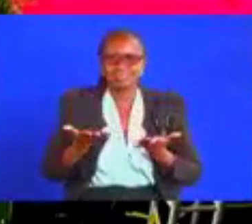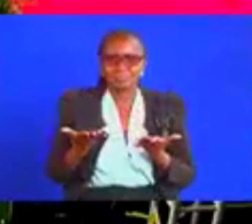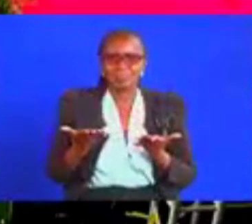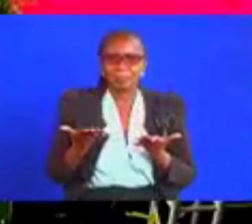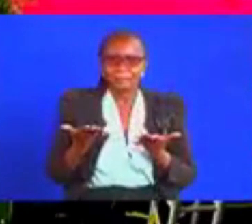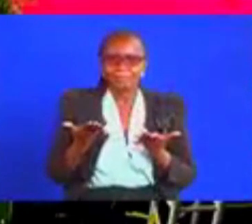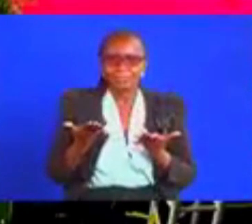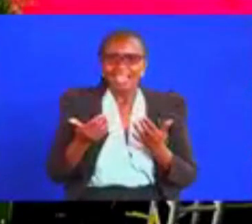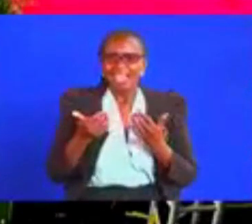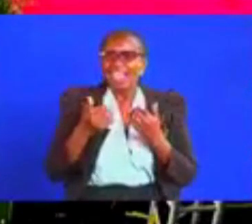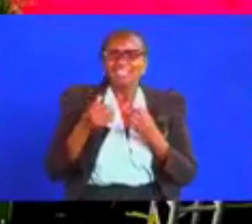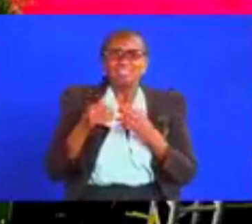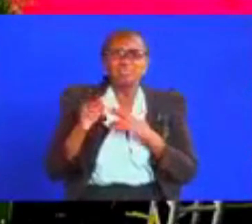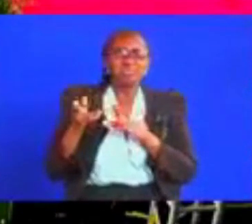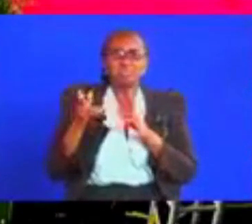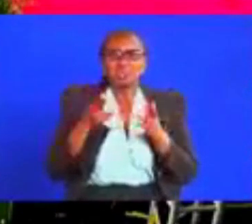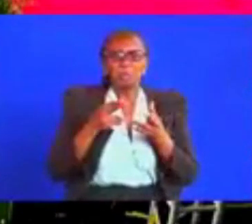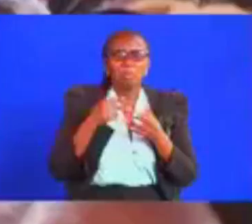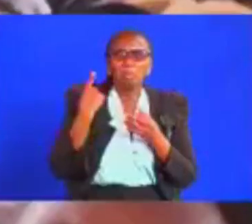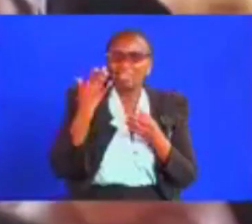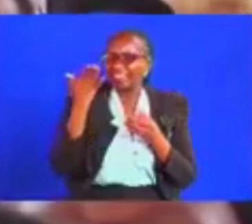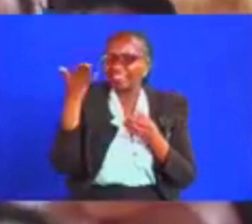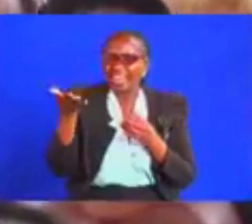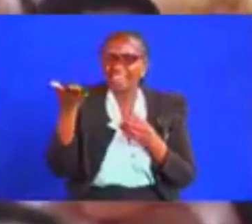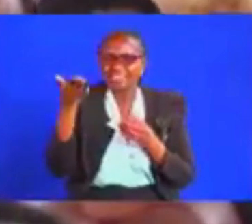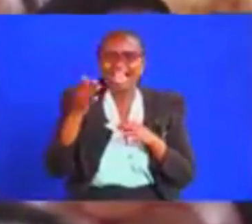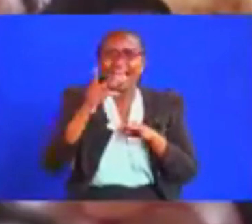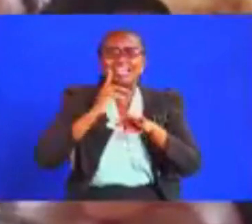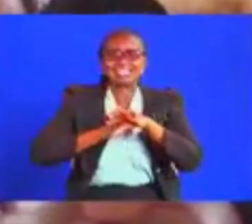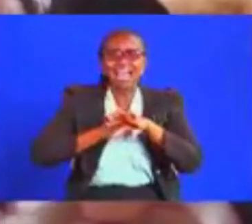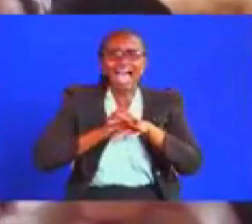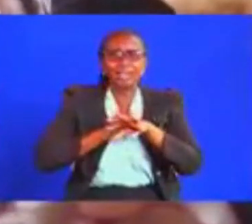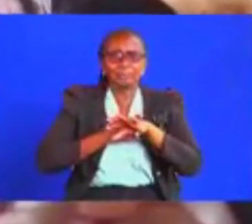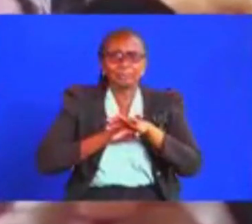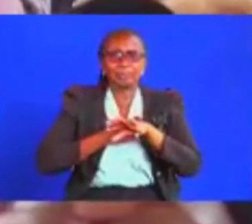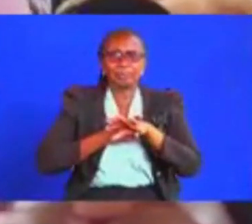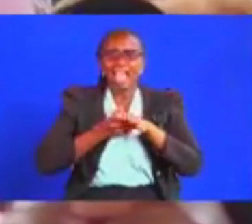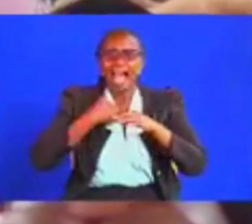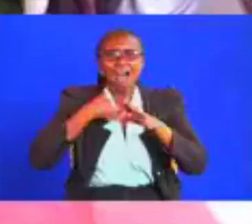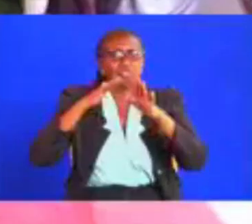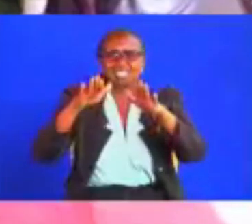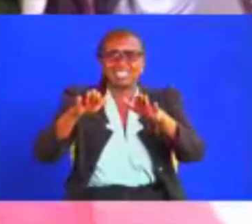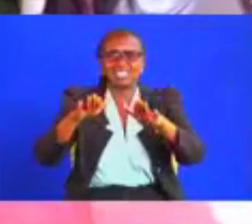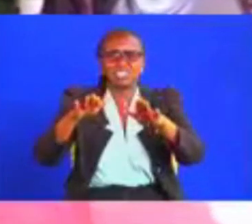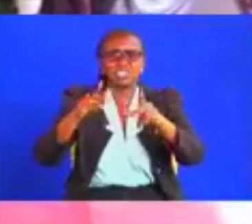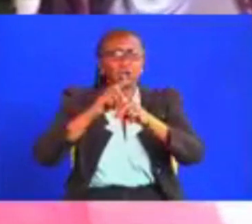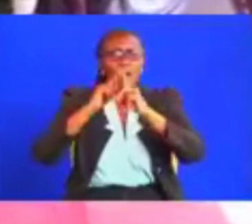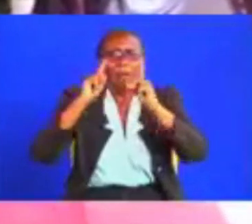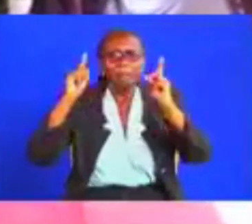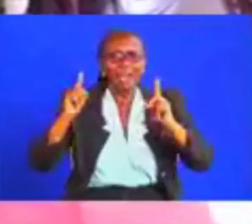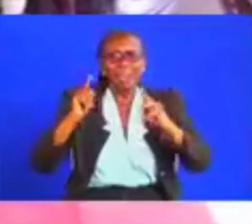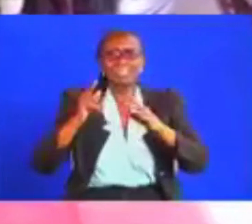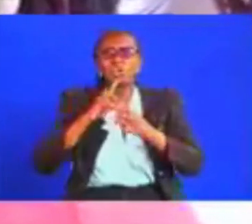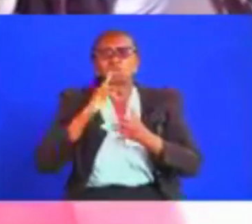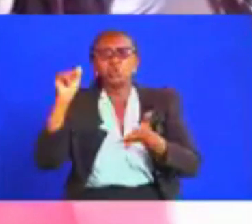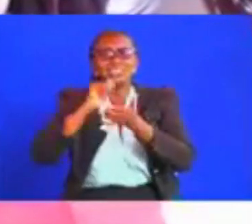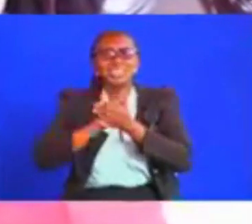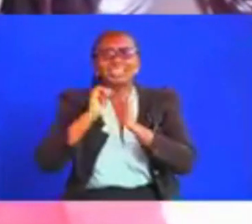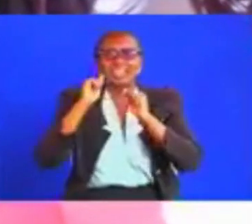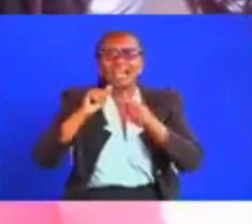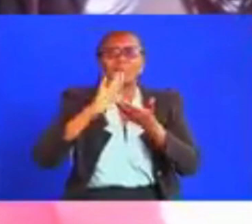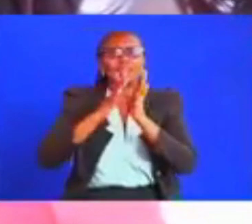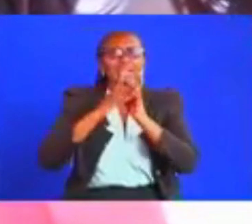They were just most available at the point of ordination, and so that they be rewarded